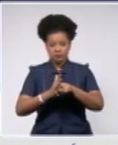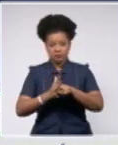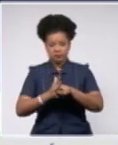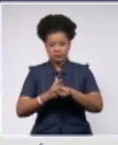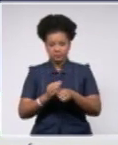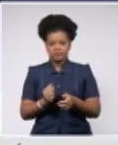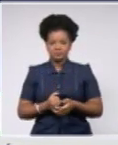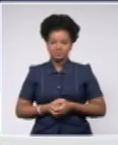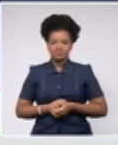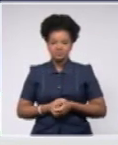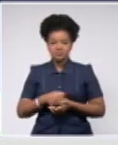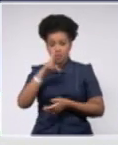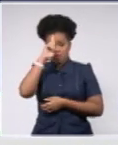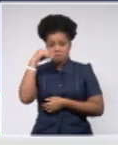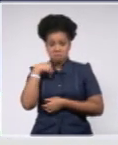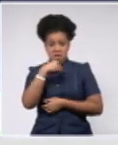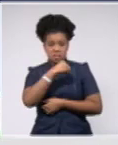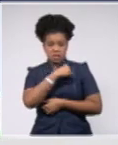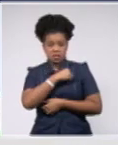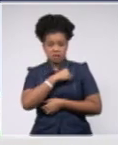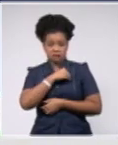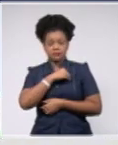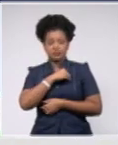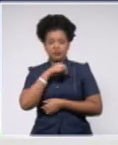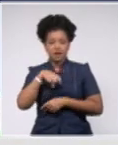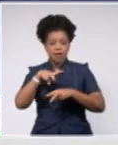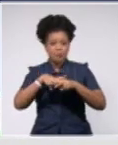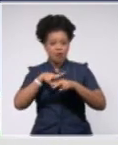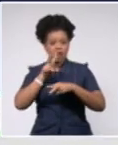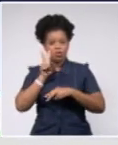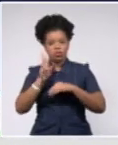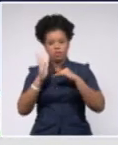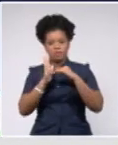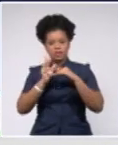573 in the Genetic Engineering and Biotechnology Center Lab,